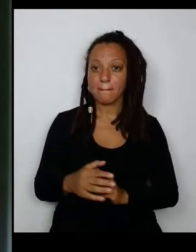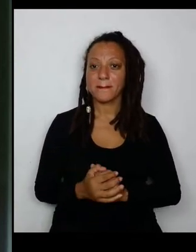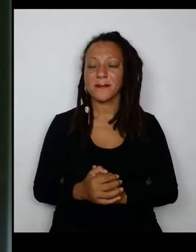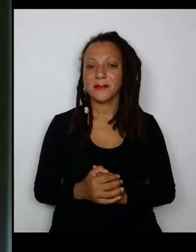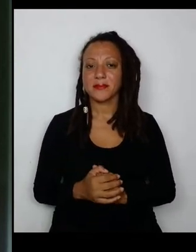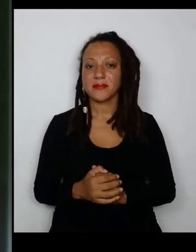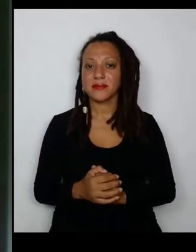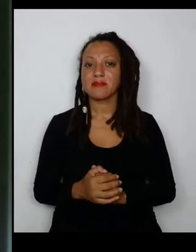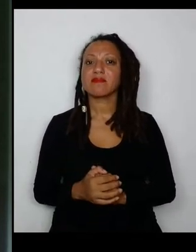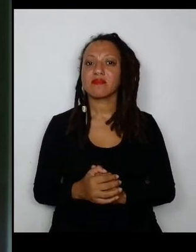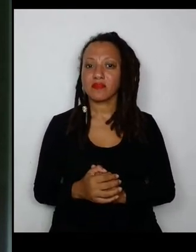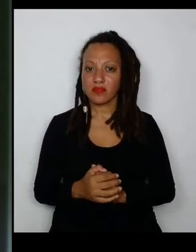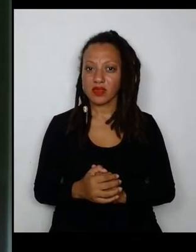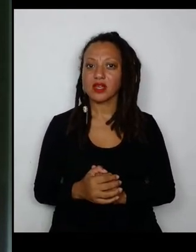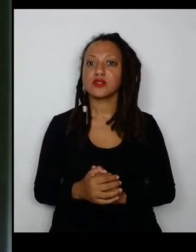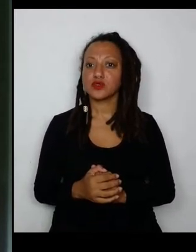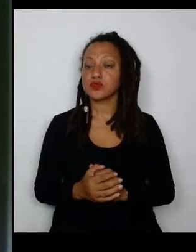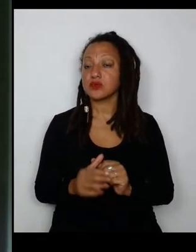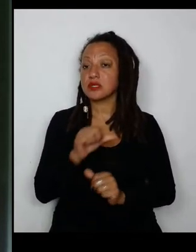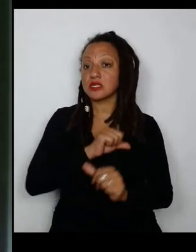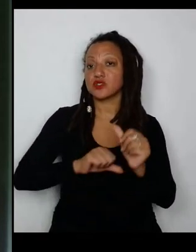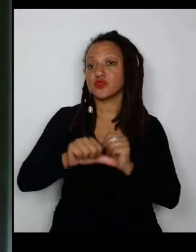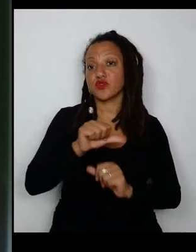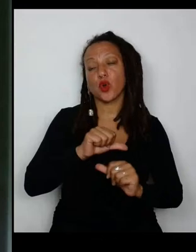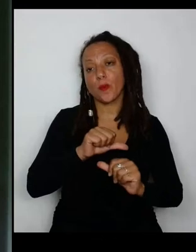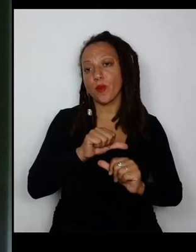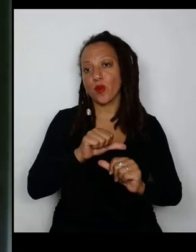reformation so